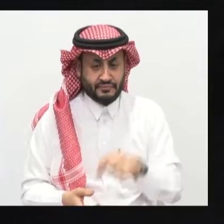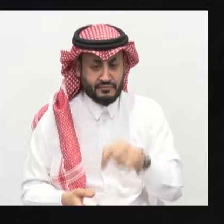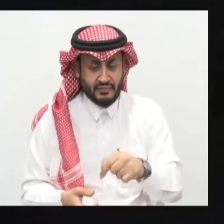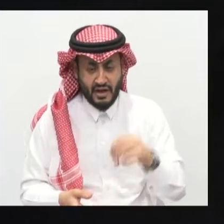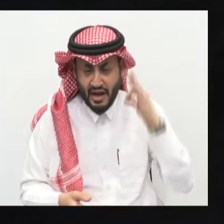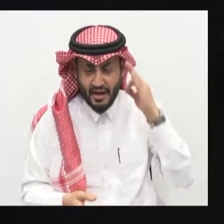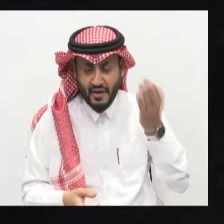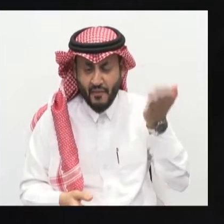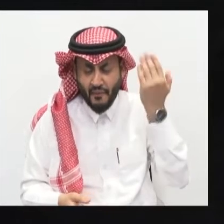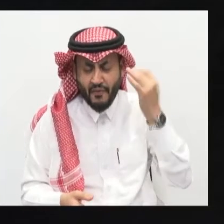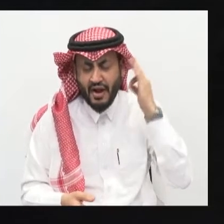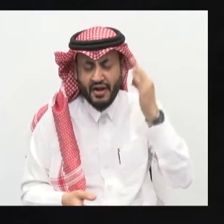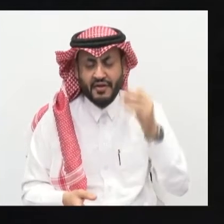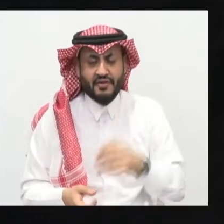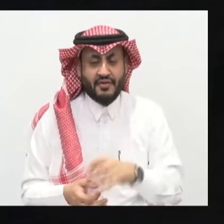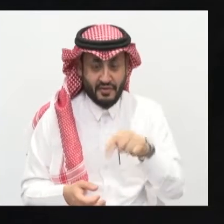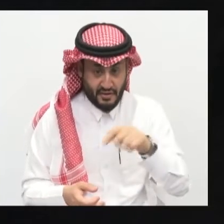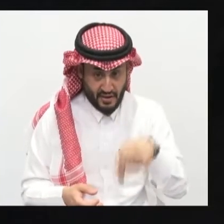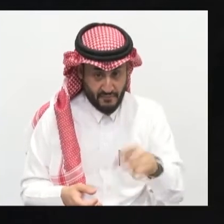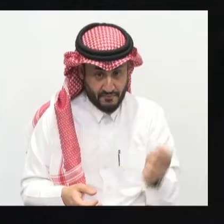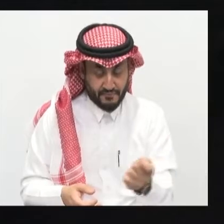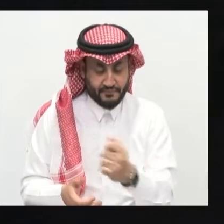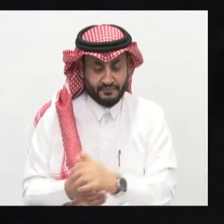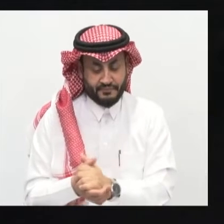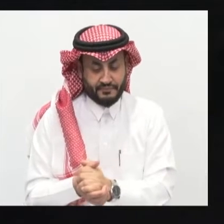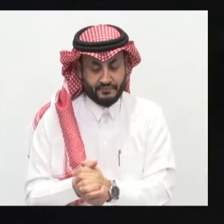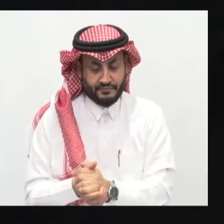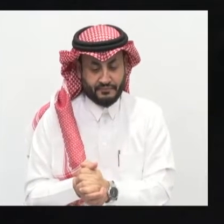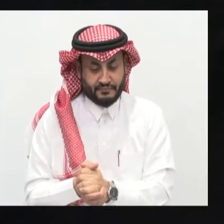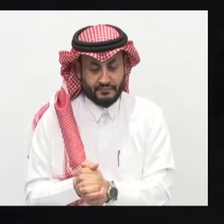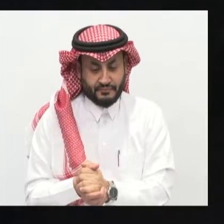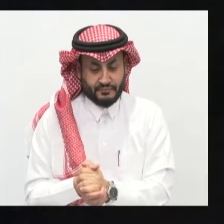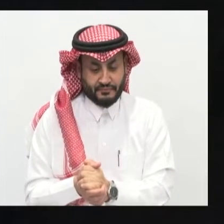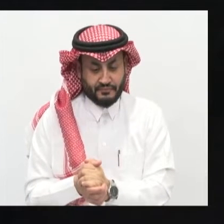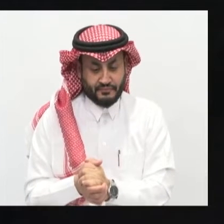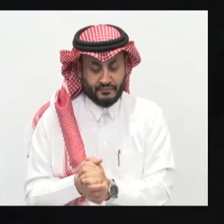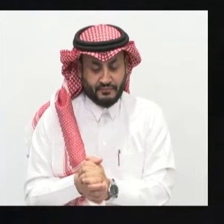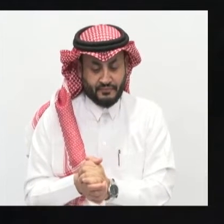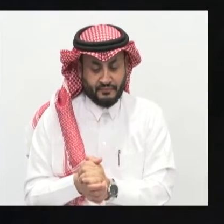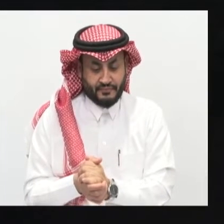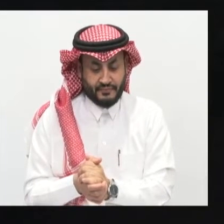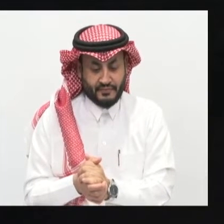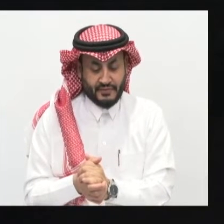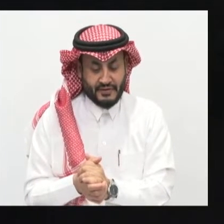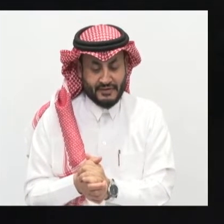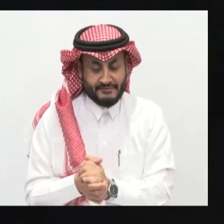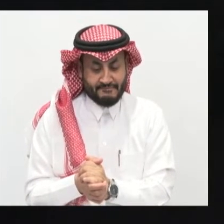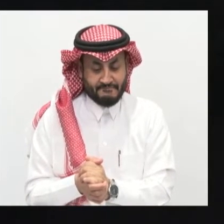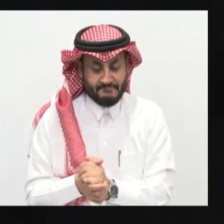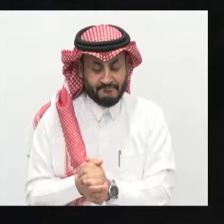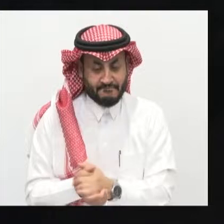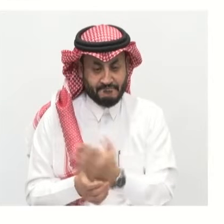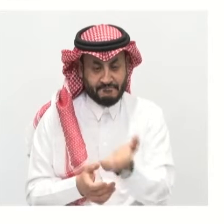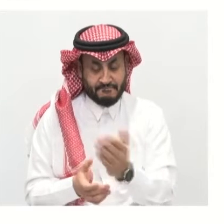we've listened to before, and we are going to write words connected to feelings, things, and places, right? Okay,